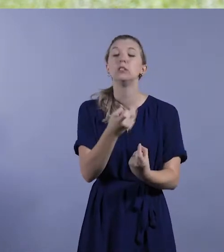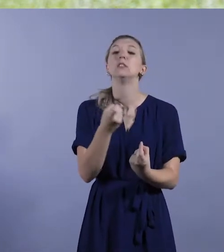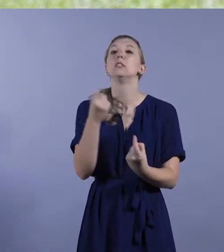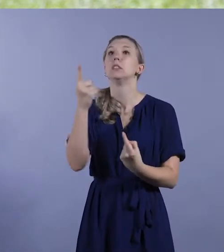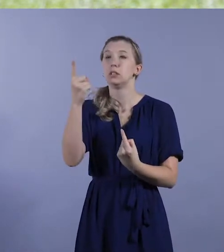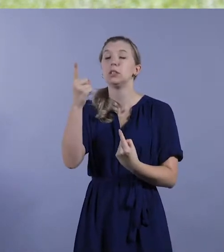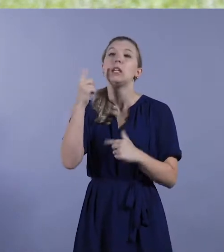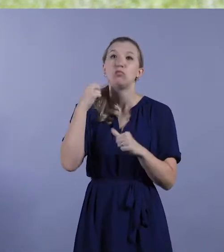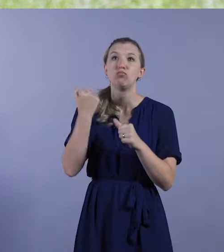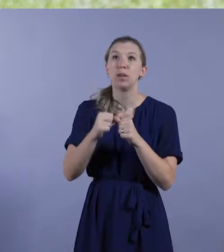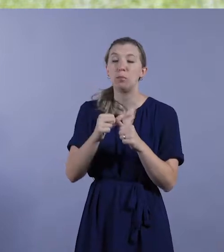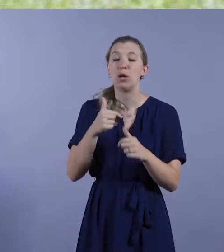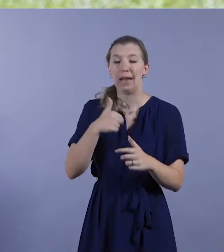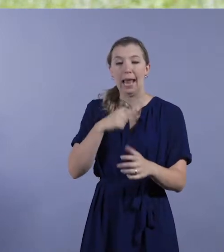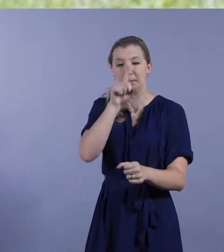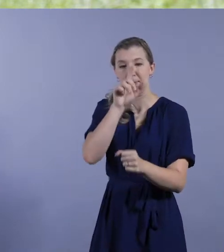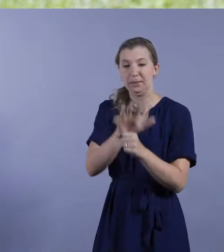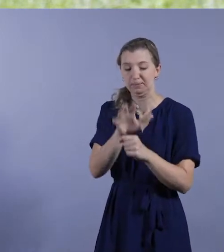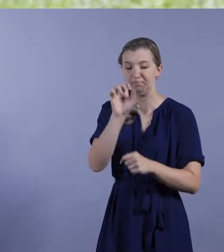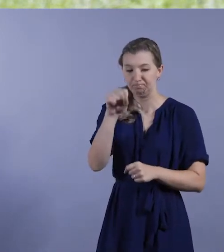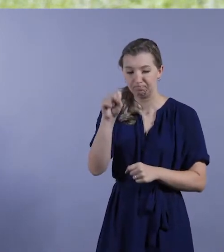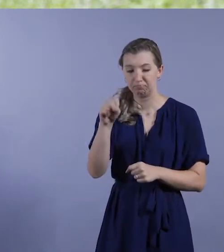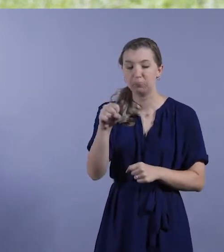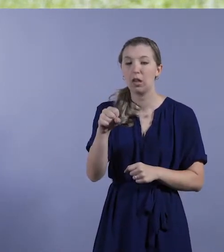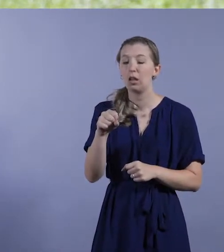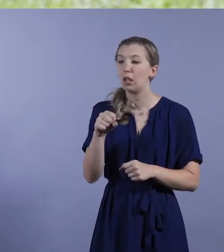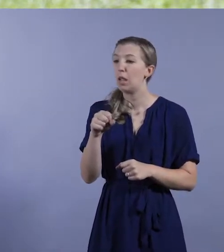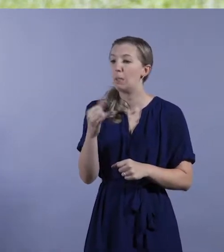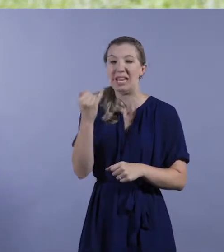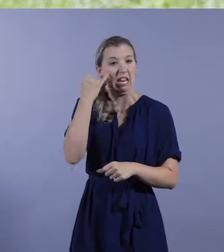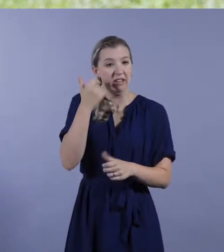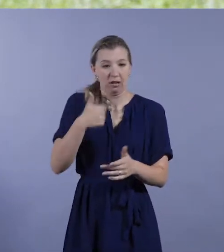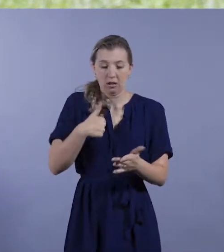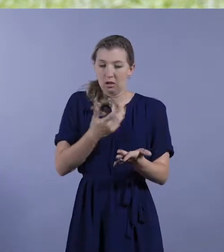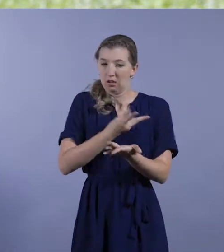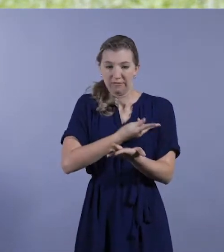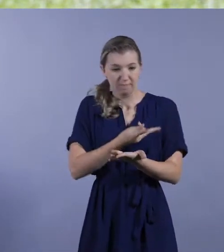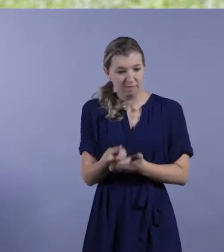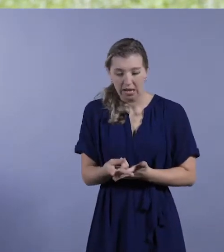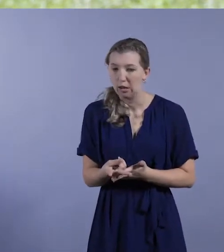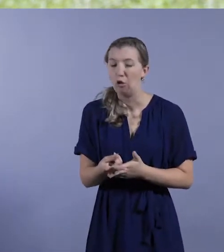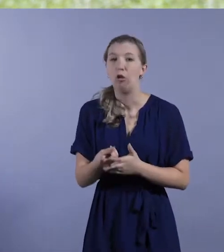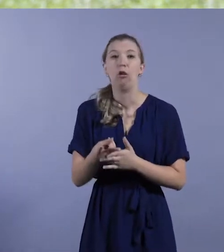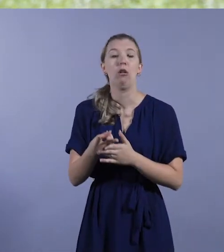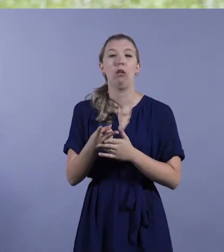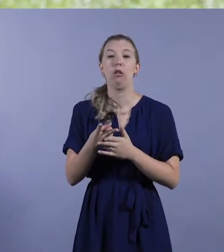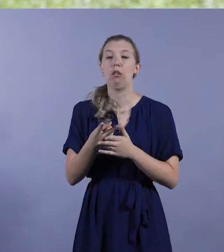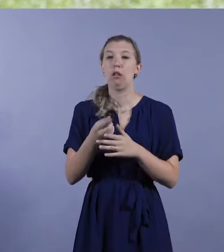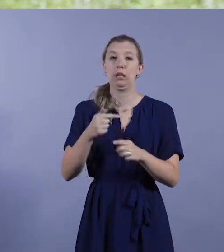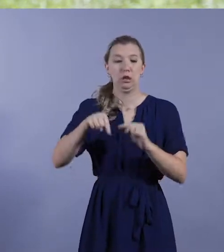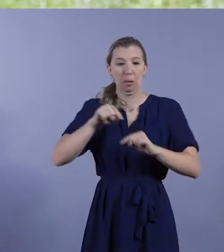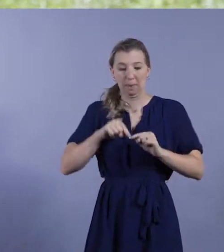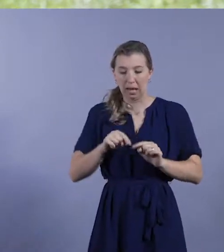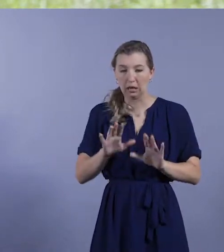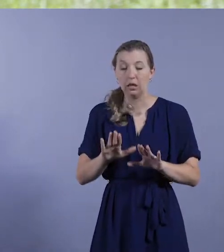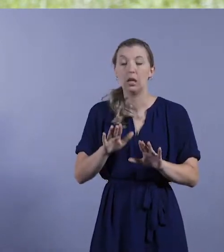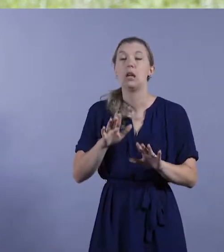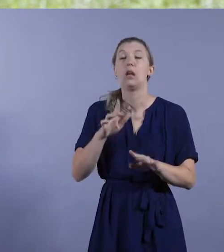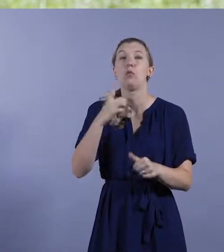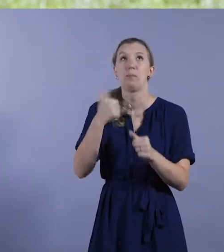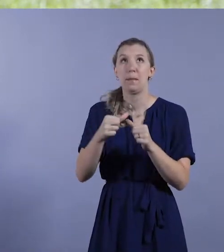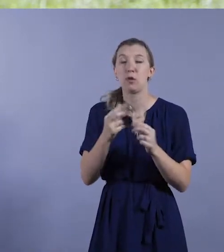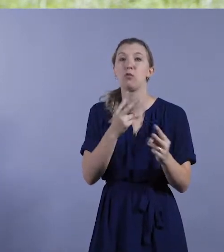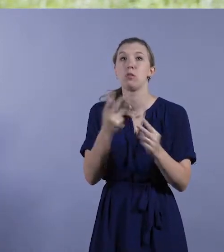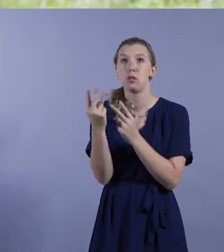And they remember the commitment they made. That even though I may have been knocked down, even though I may have taken a step back, I have committed